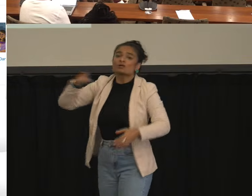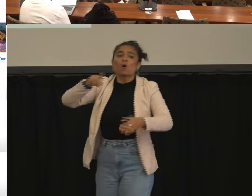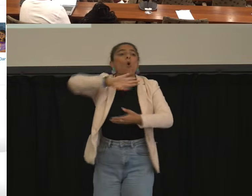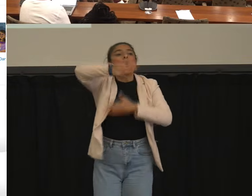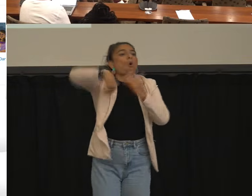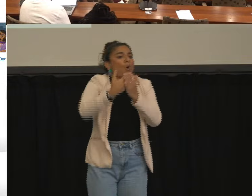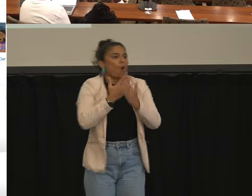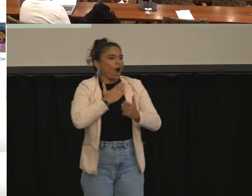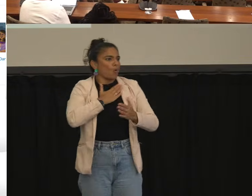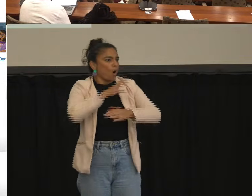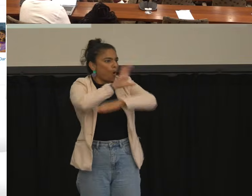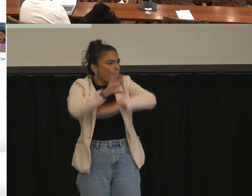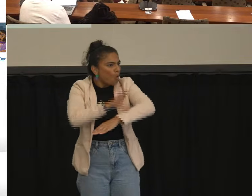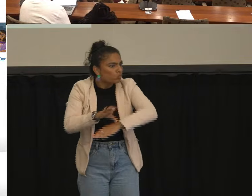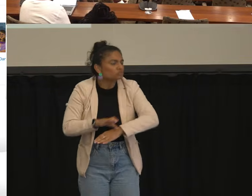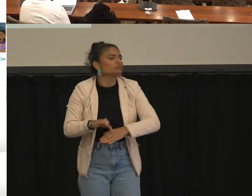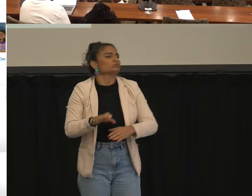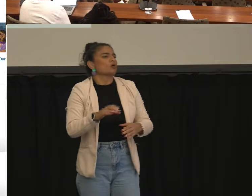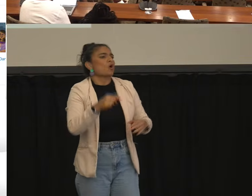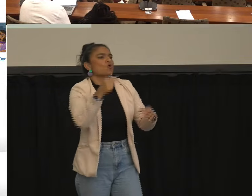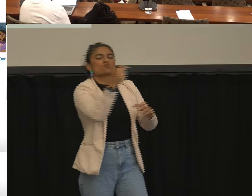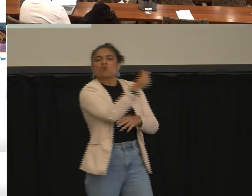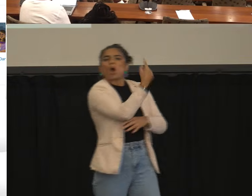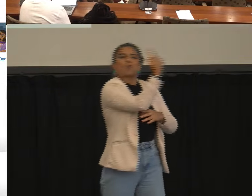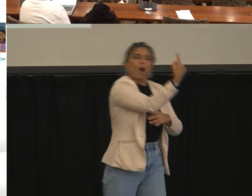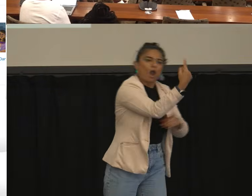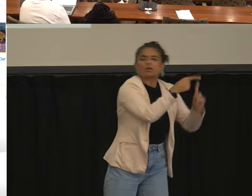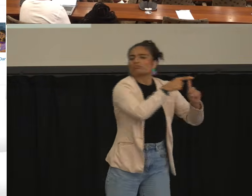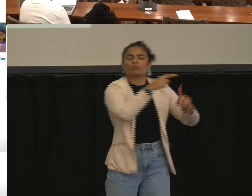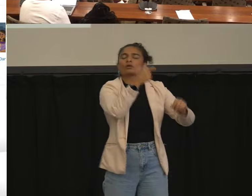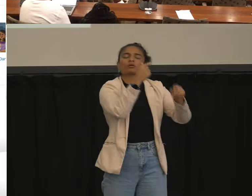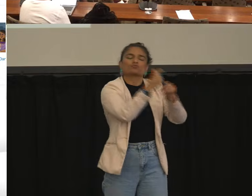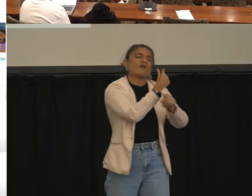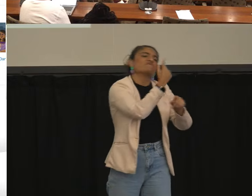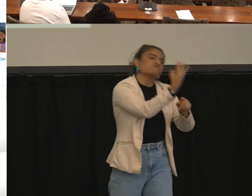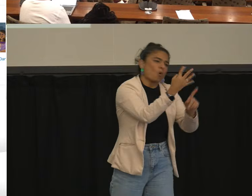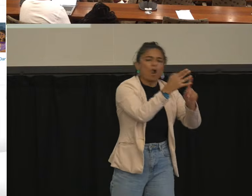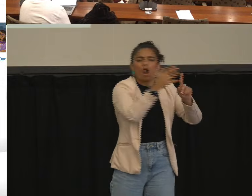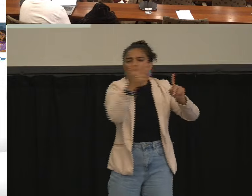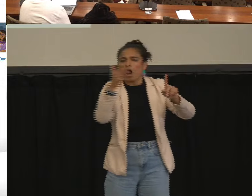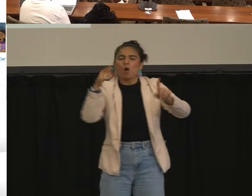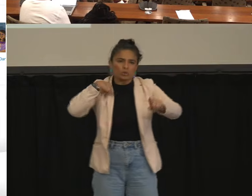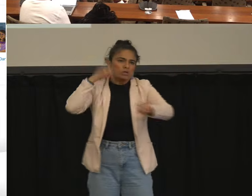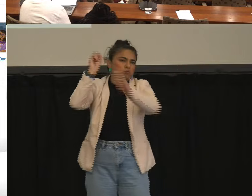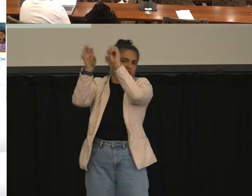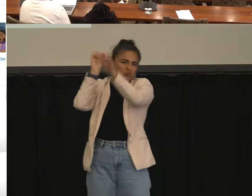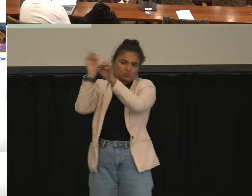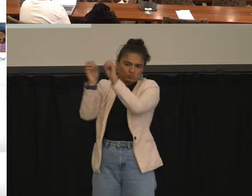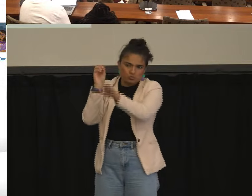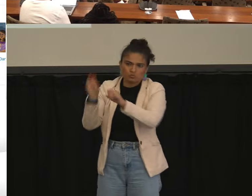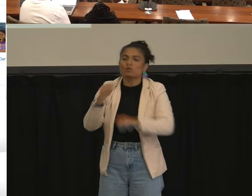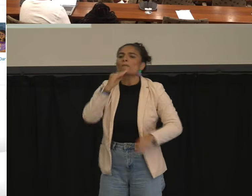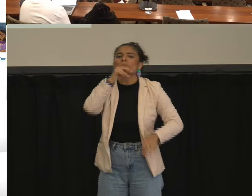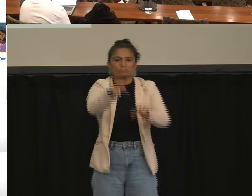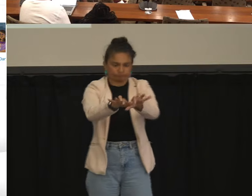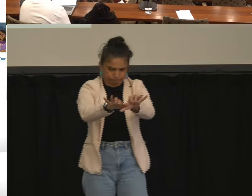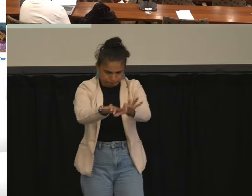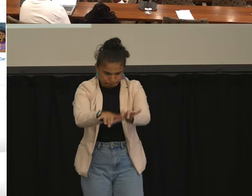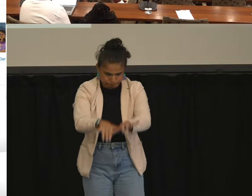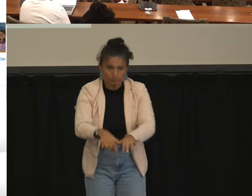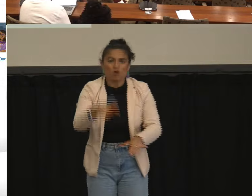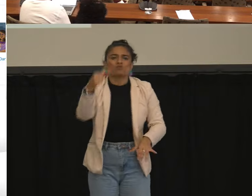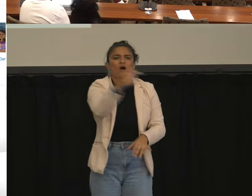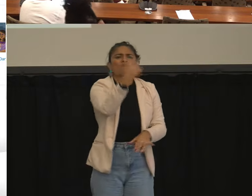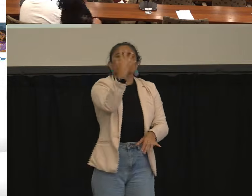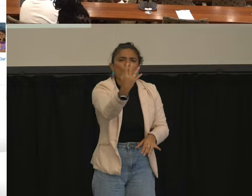homepage of what the LMS platform looks like. And so all our courses will be listed there from grade 1 or grade 4 until